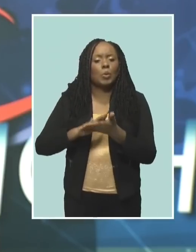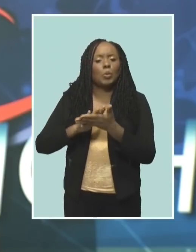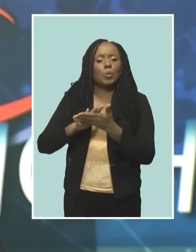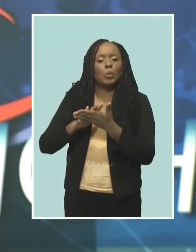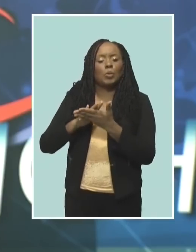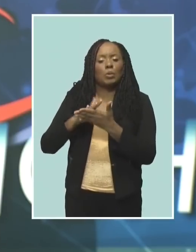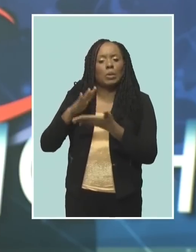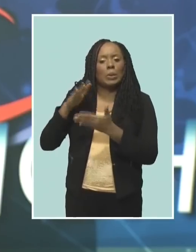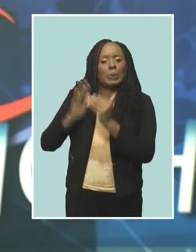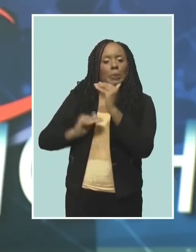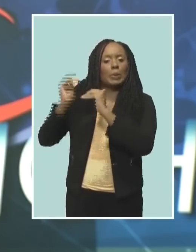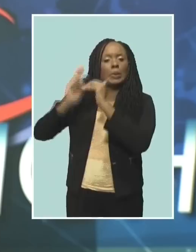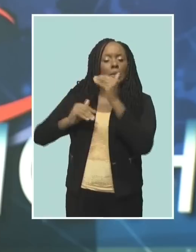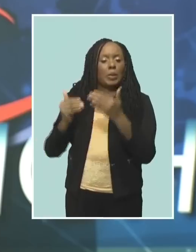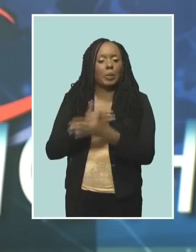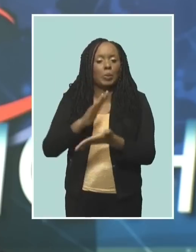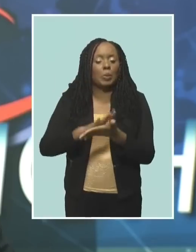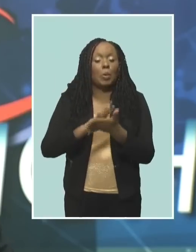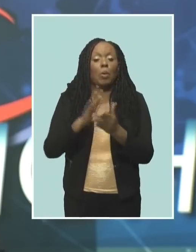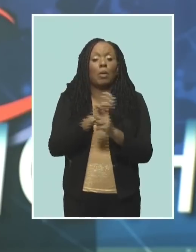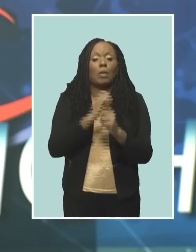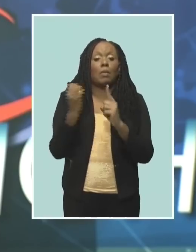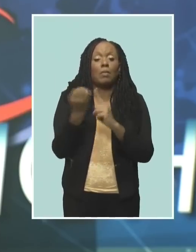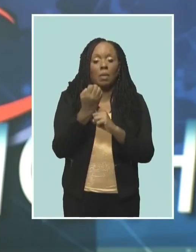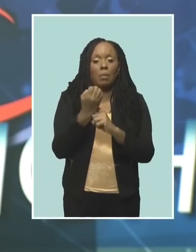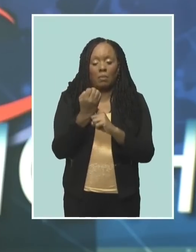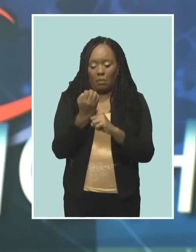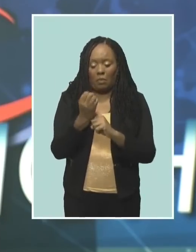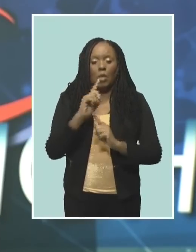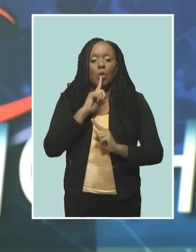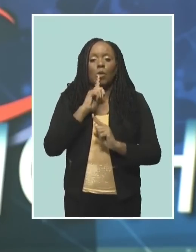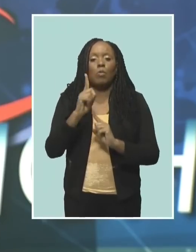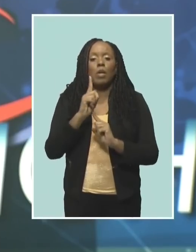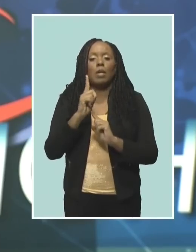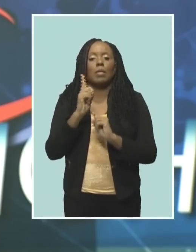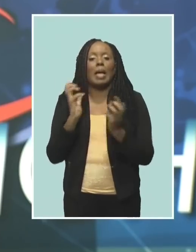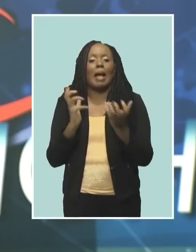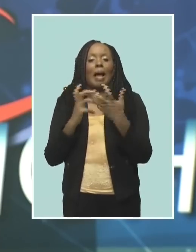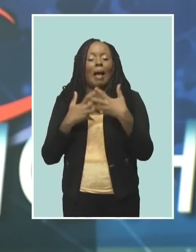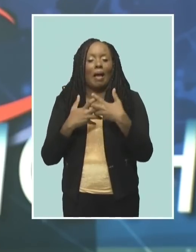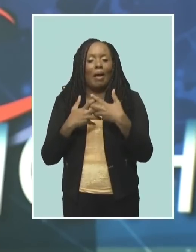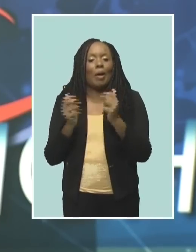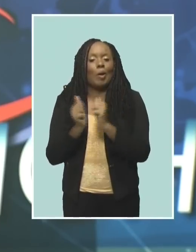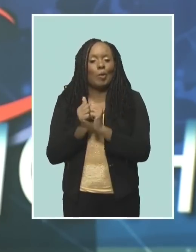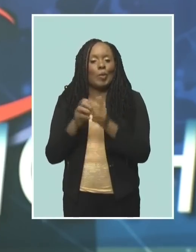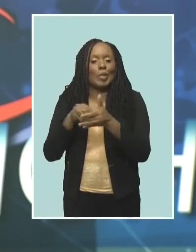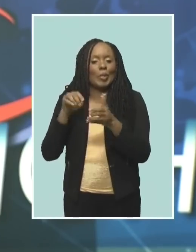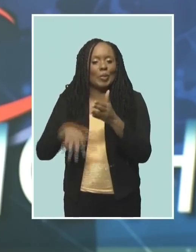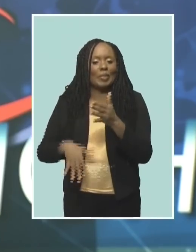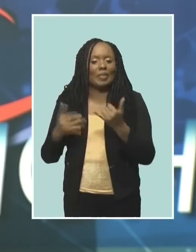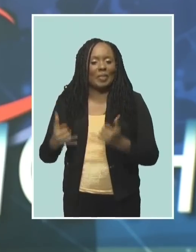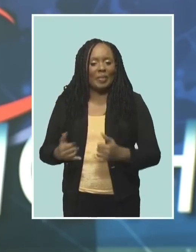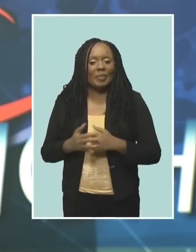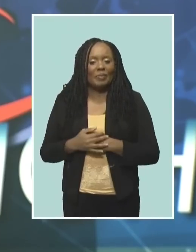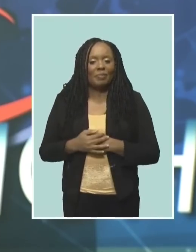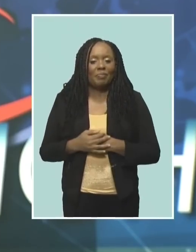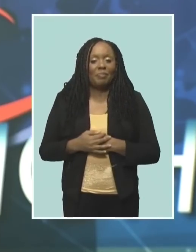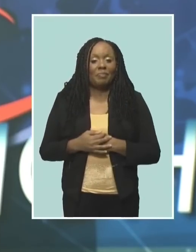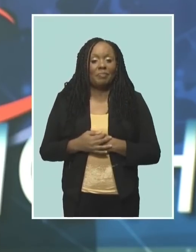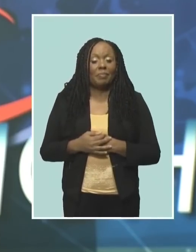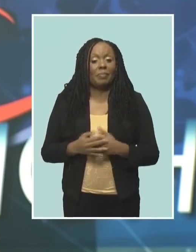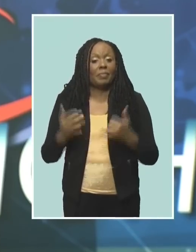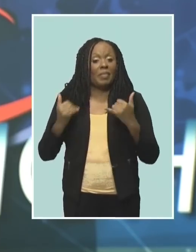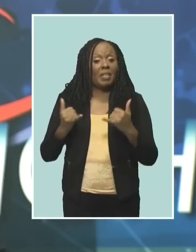That assurance from Prime Minister Mia Motley as 12 finalists across 3 categories in the Modern School